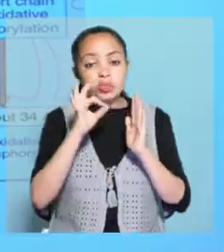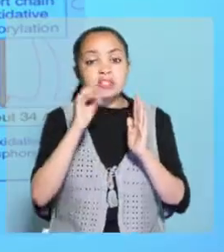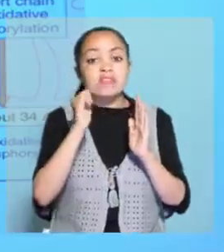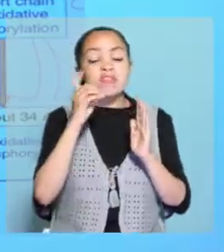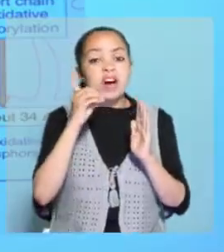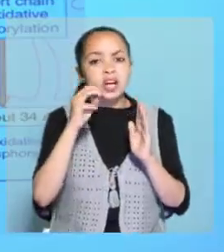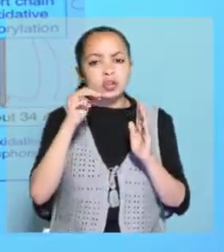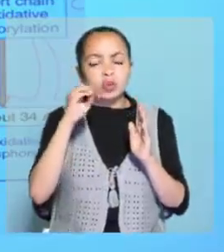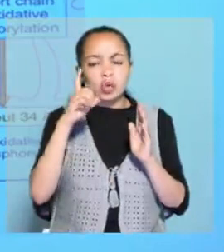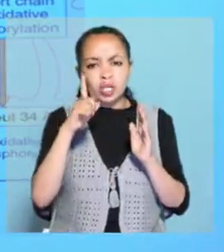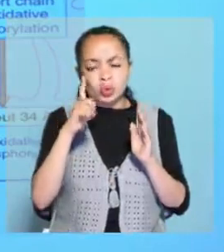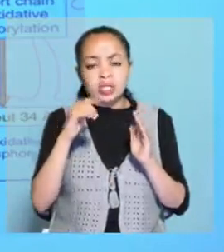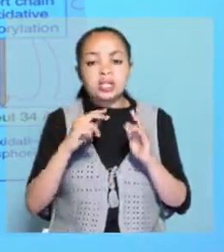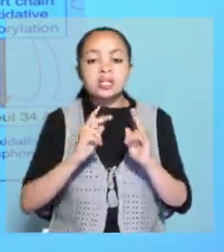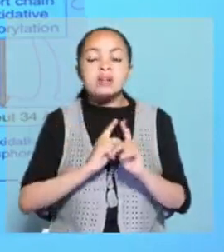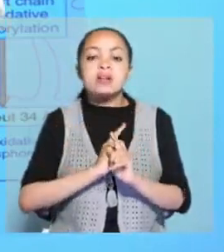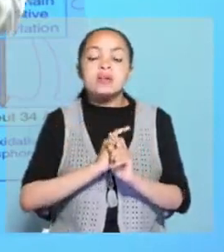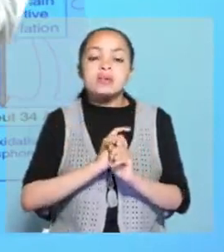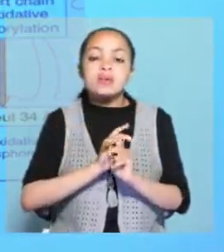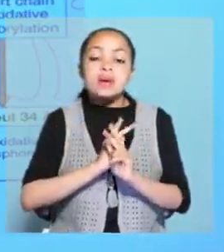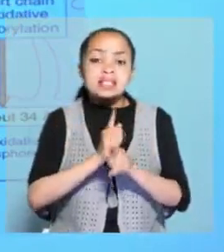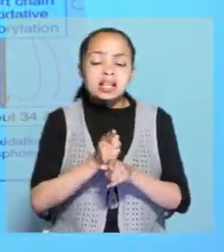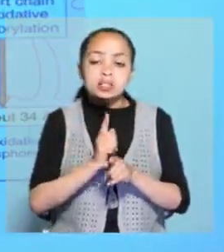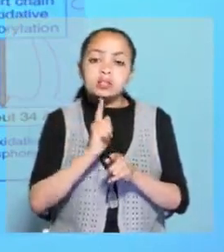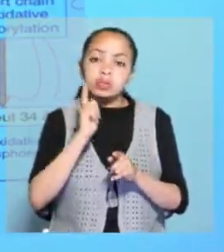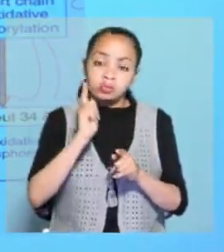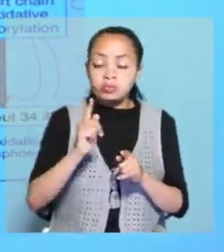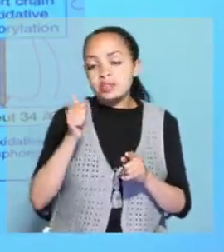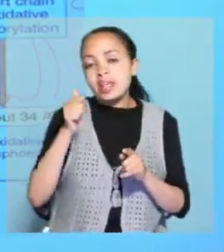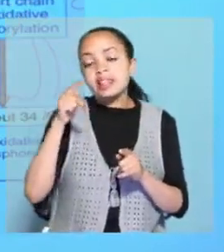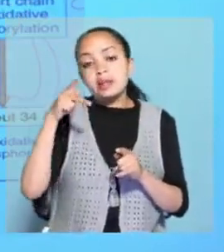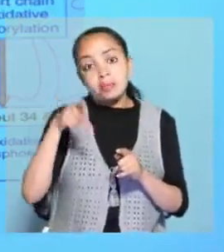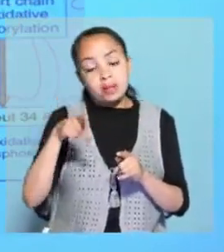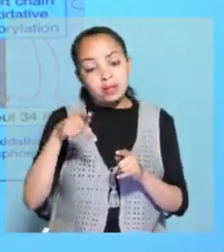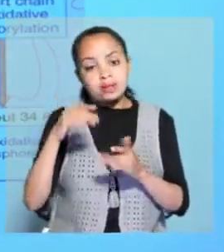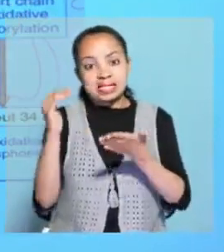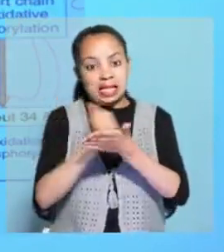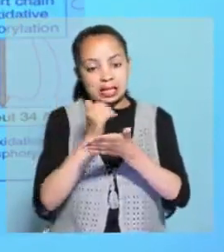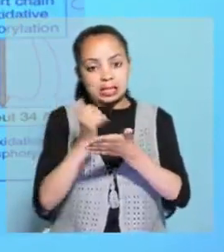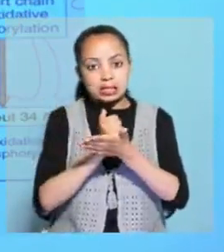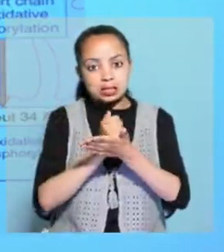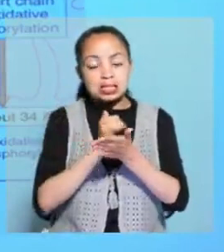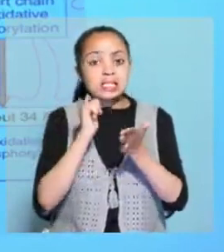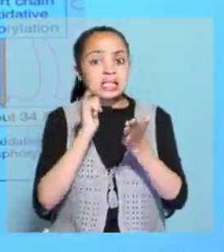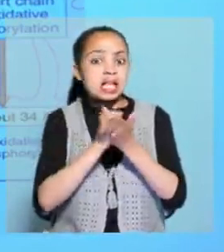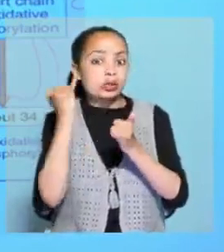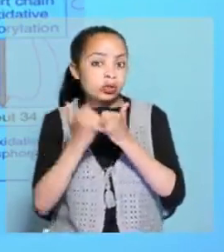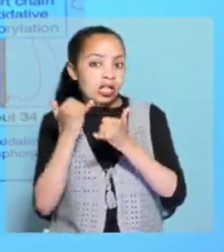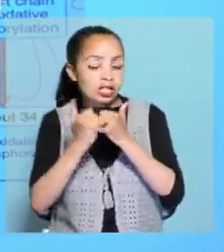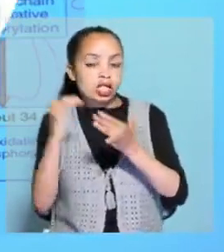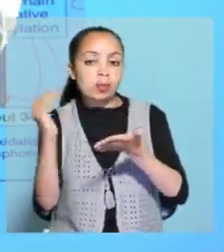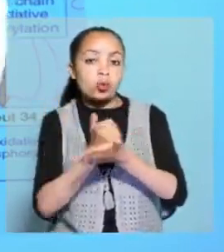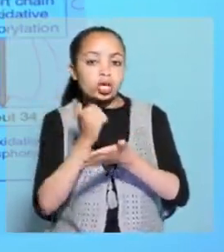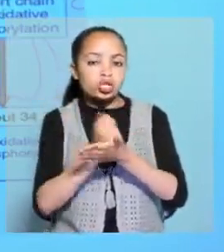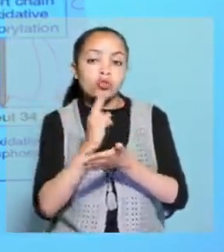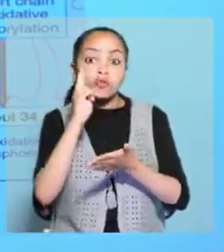molecule results in 4 proton passing through that of ATP synthesis. That results in production